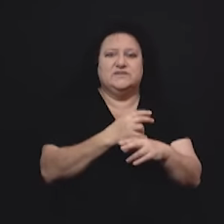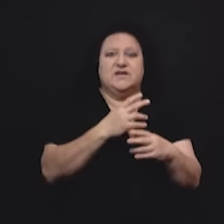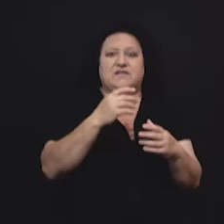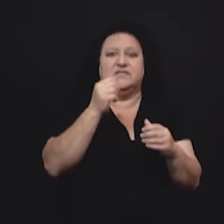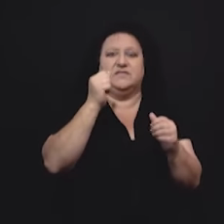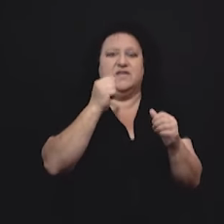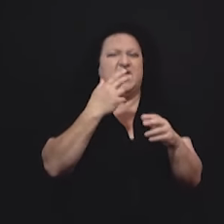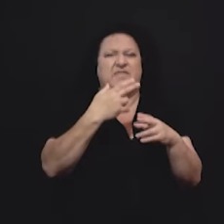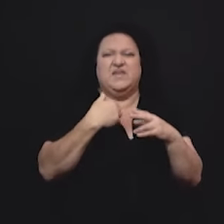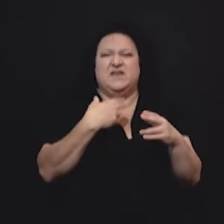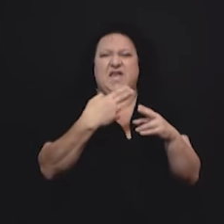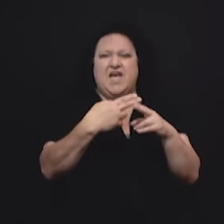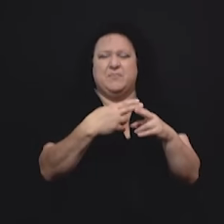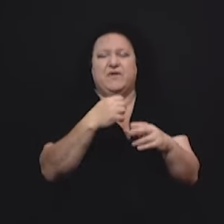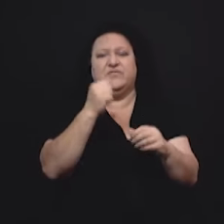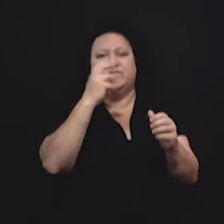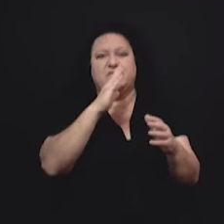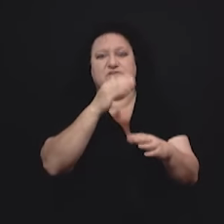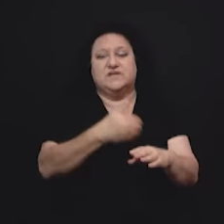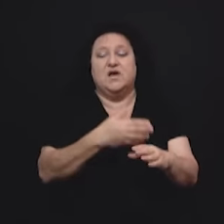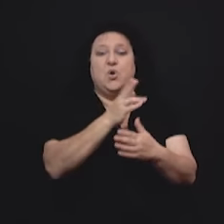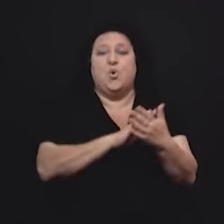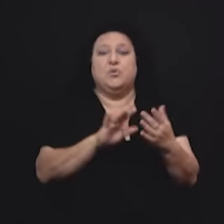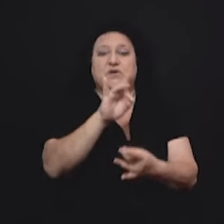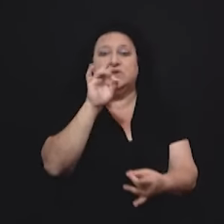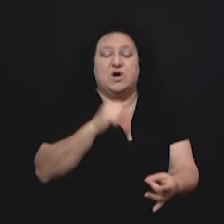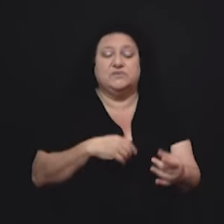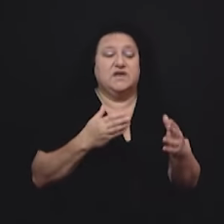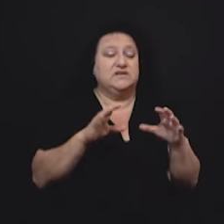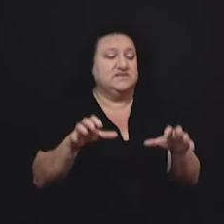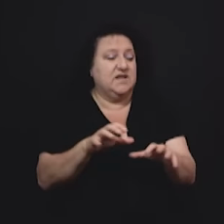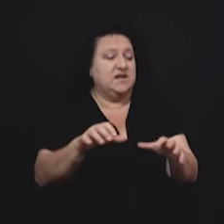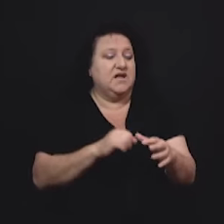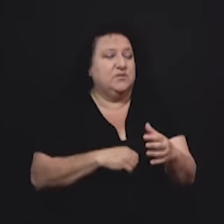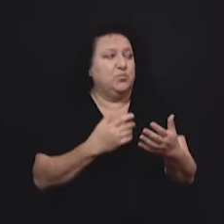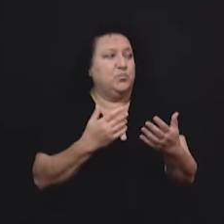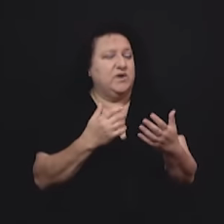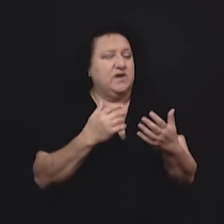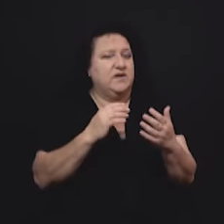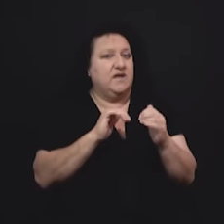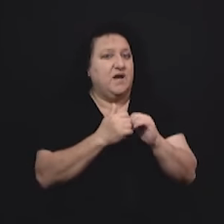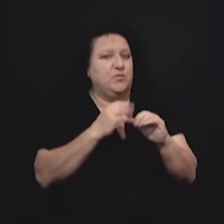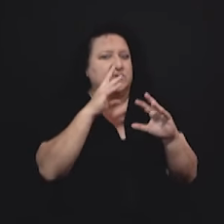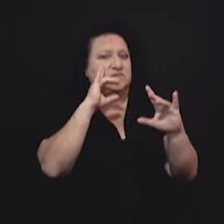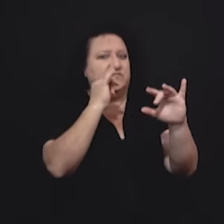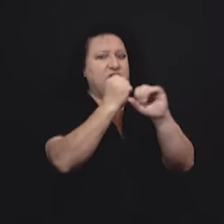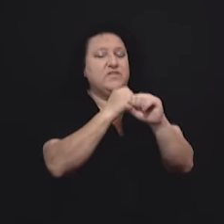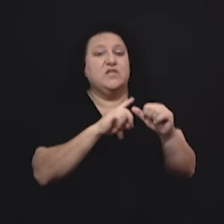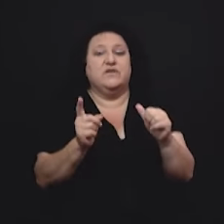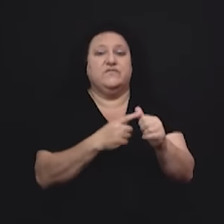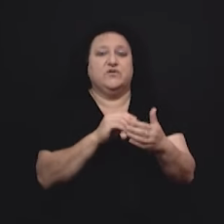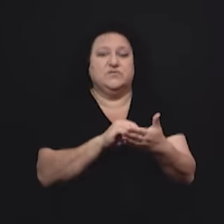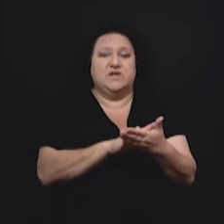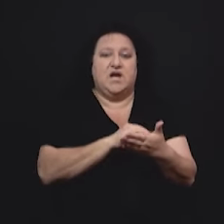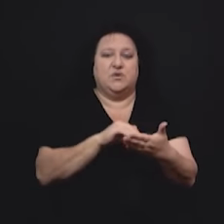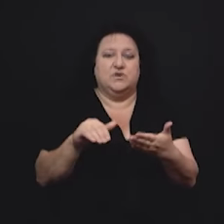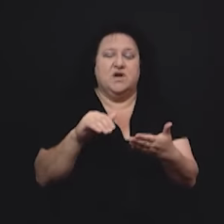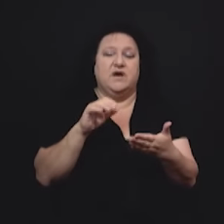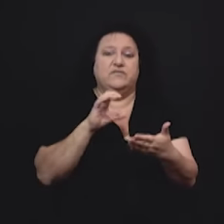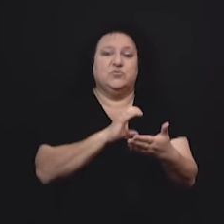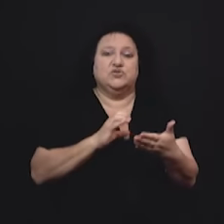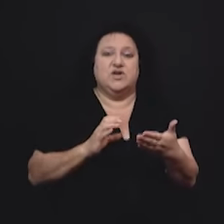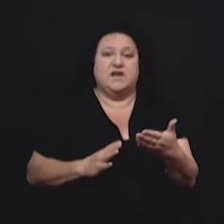they expressed a very simple faith. The earliest account of Christianity comes from a pagan Roman governor